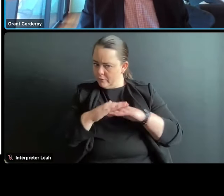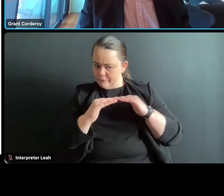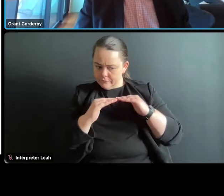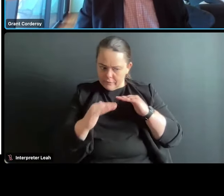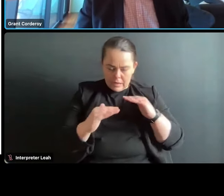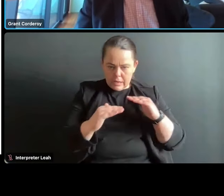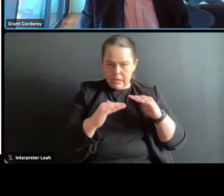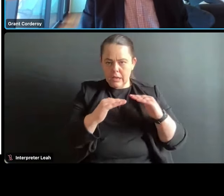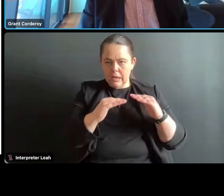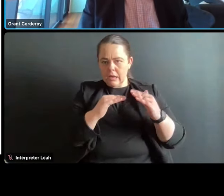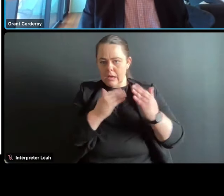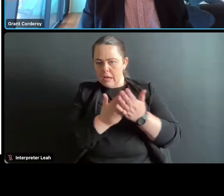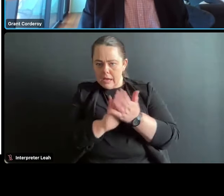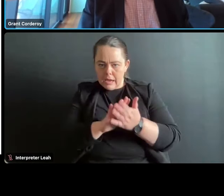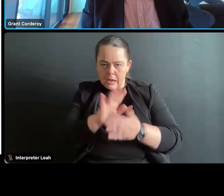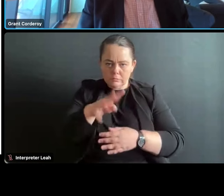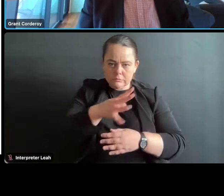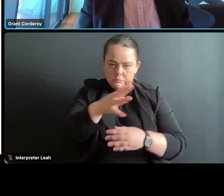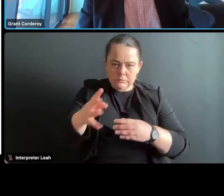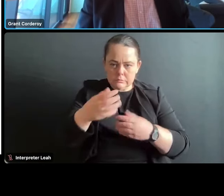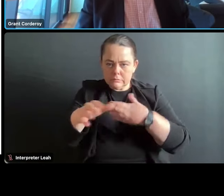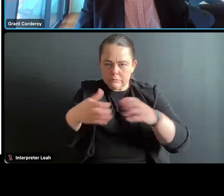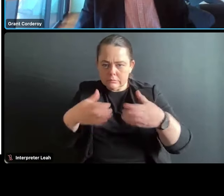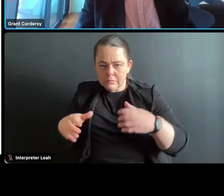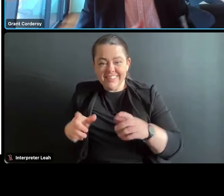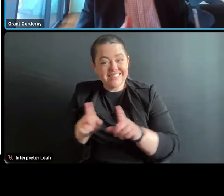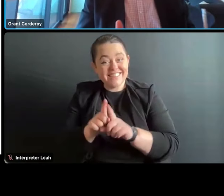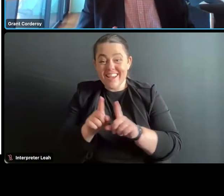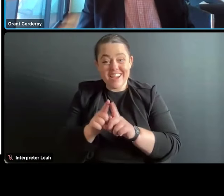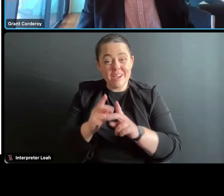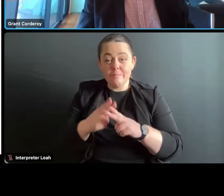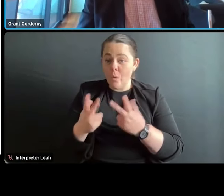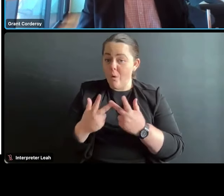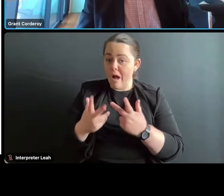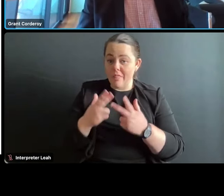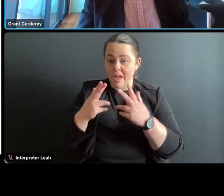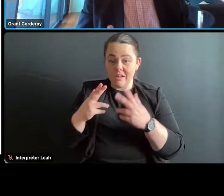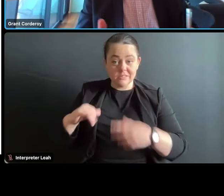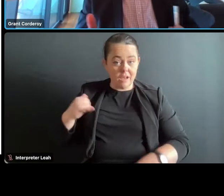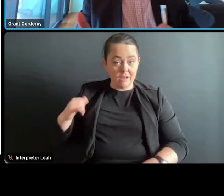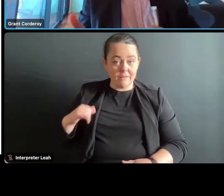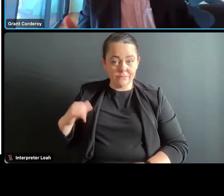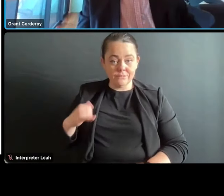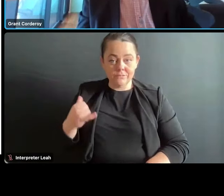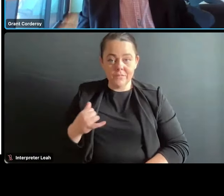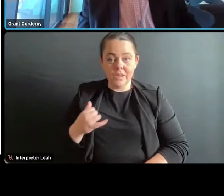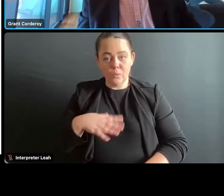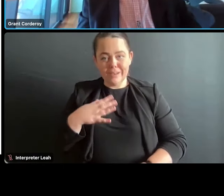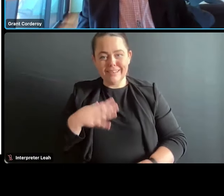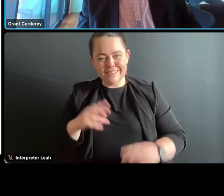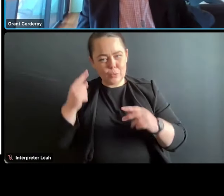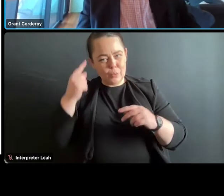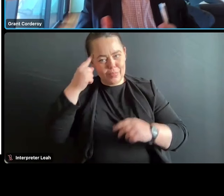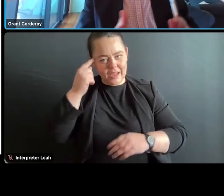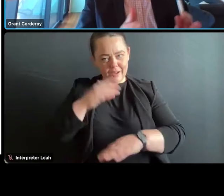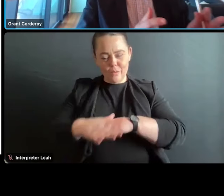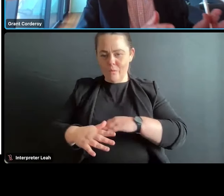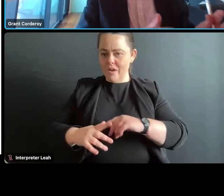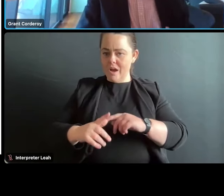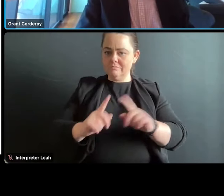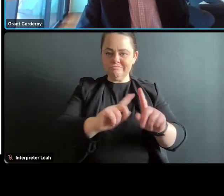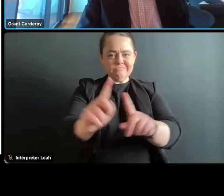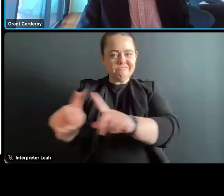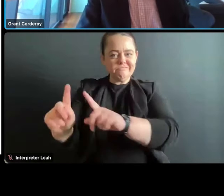that's going to be very important that we're treating, from a point of view of your hours and minutes, we treat agency as